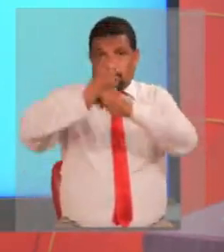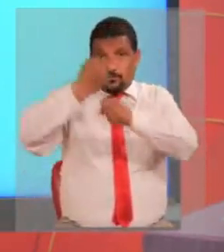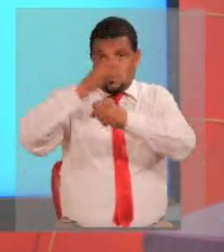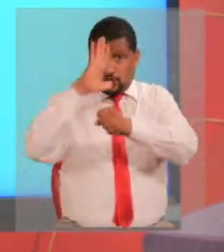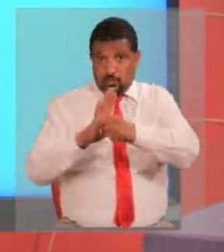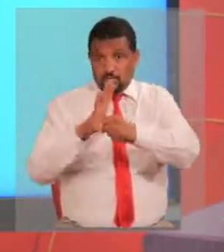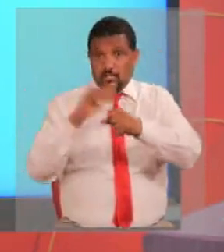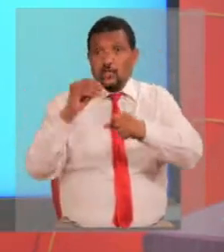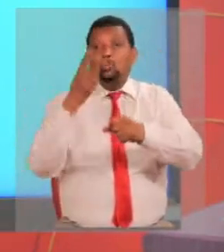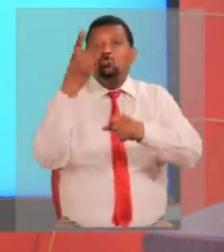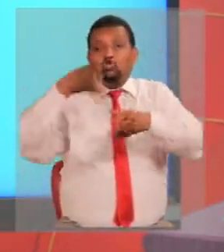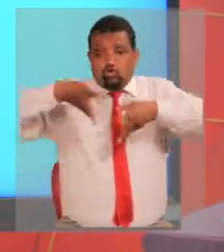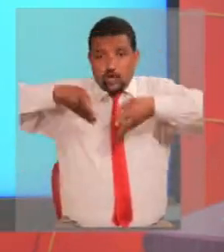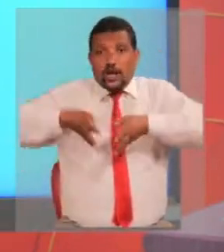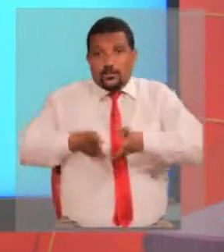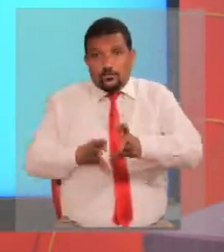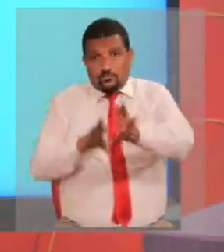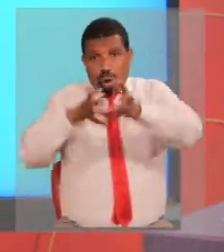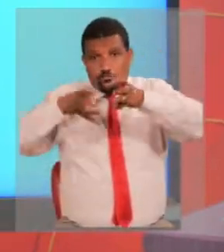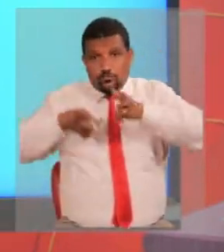labor and 2 tractor.